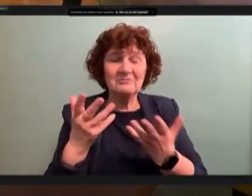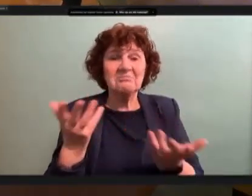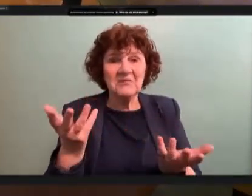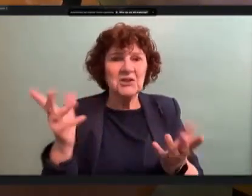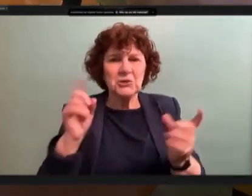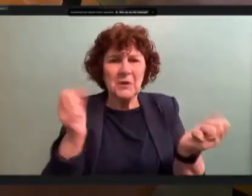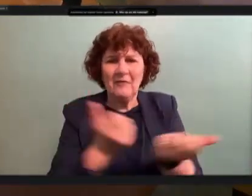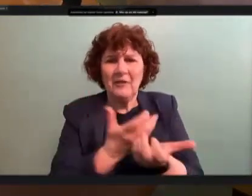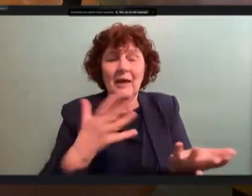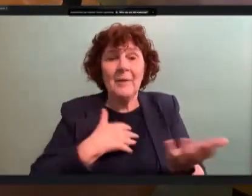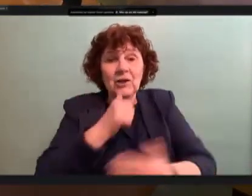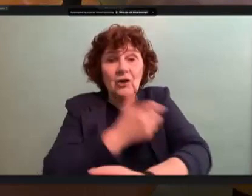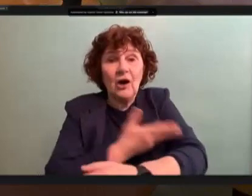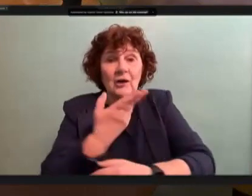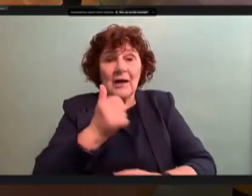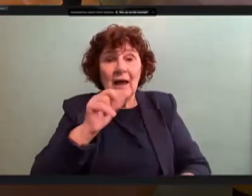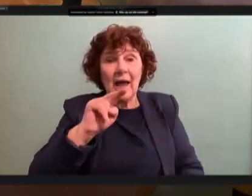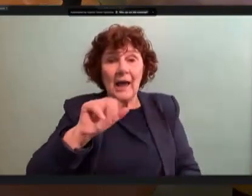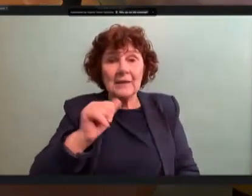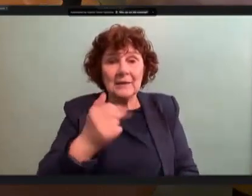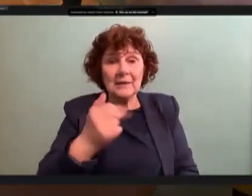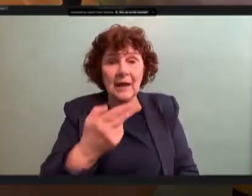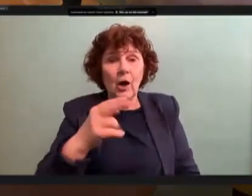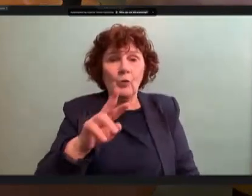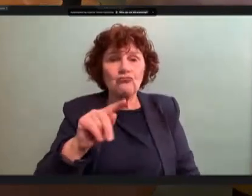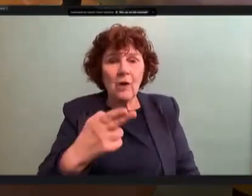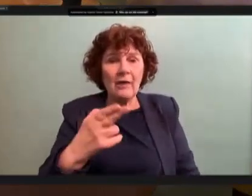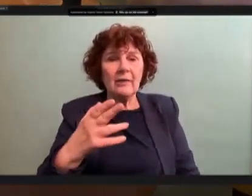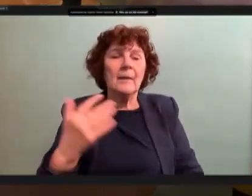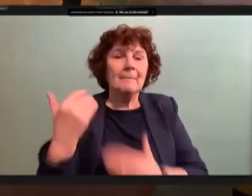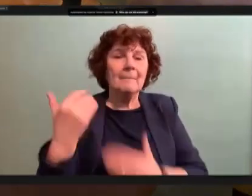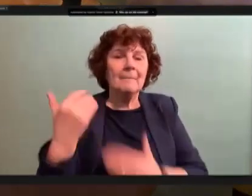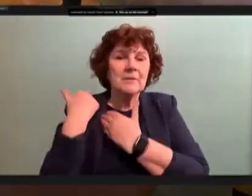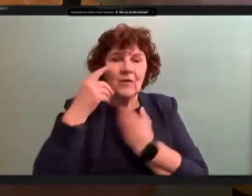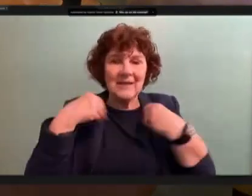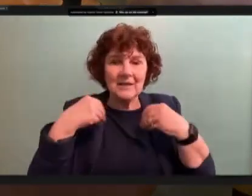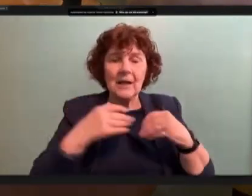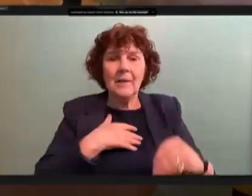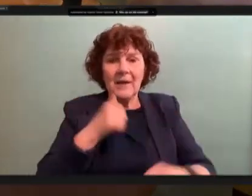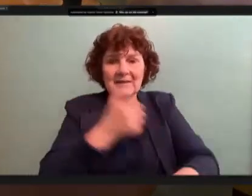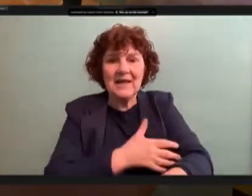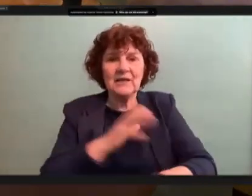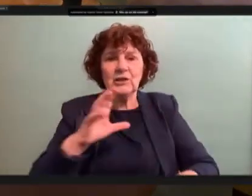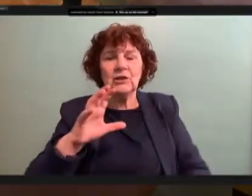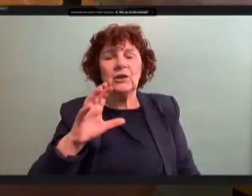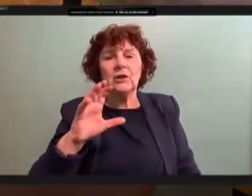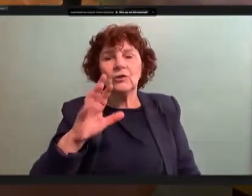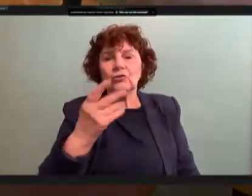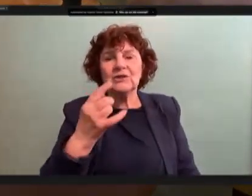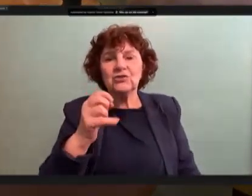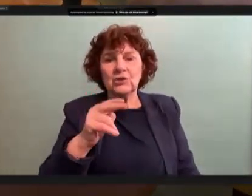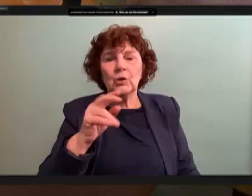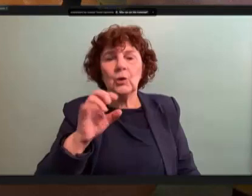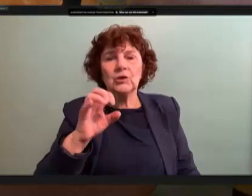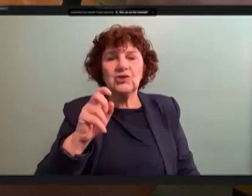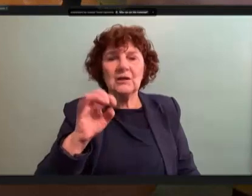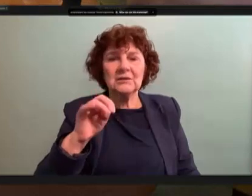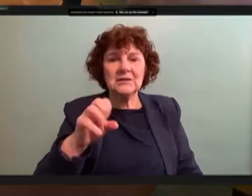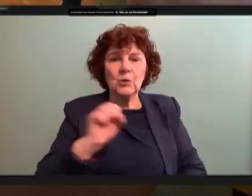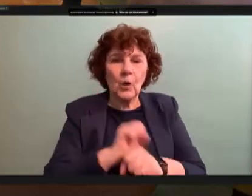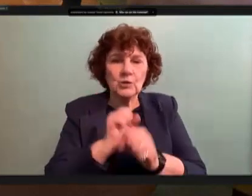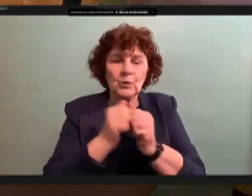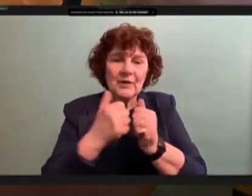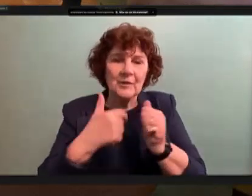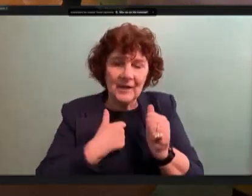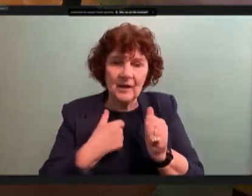My daughter Hannah Roth, who's head of the sales, and my son Christian Wirginis, who's head of works with marine operations. Not quite head of marine operations yet,